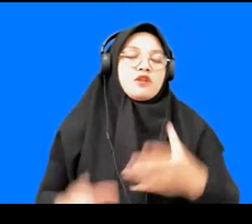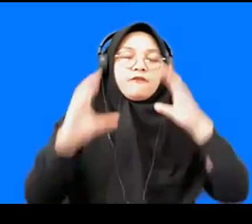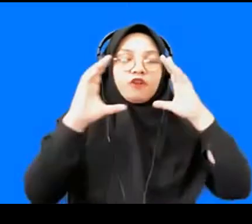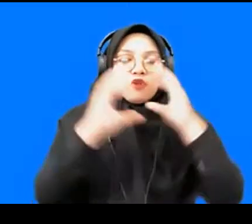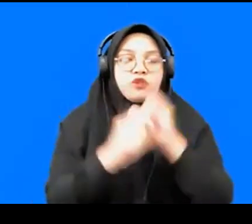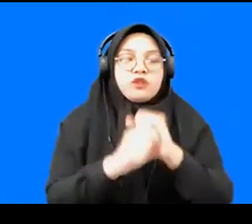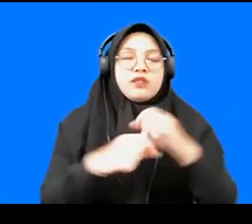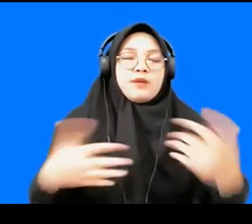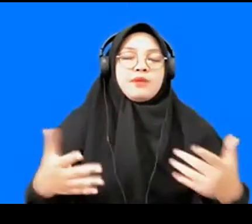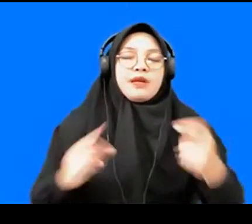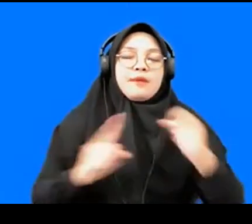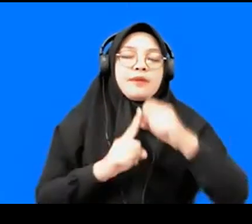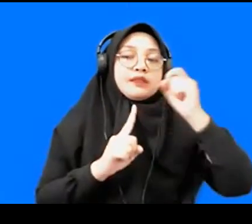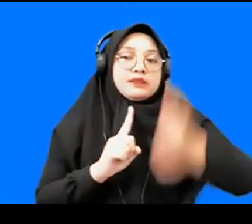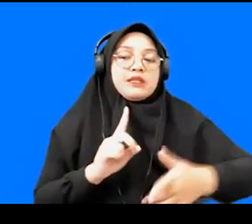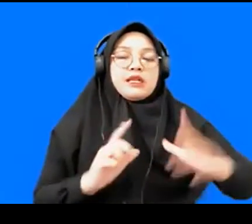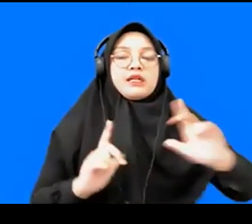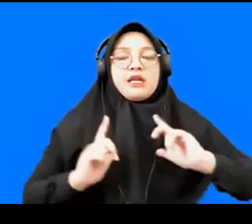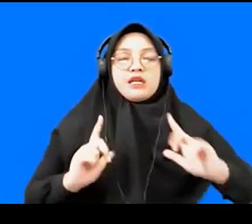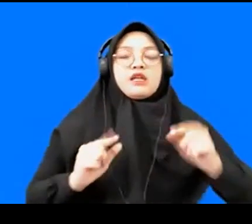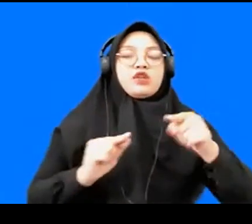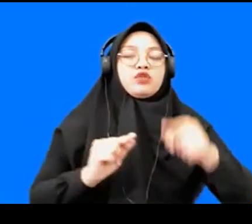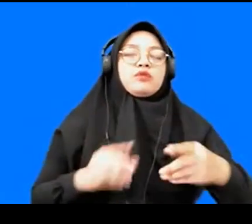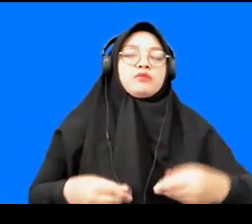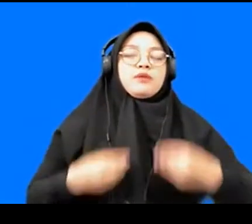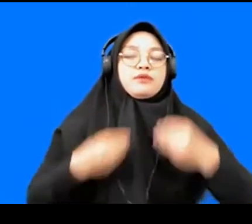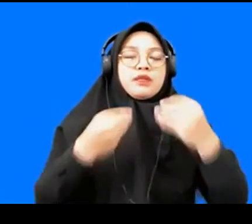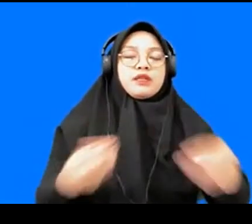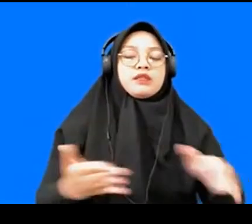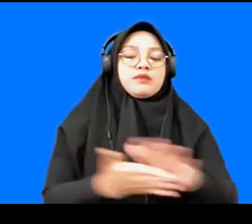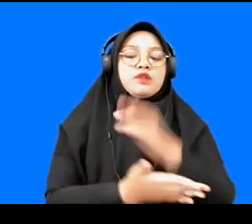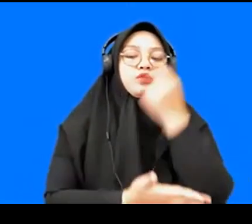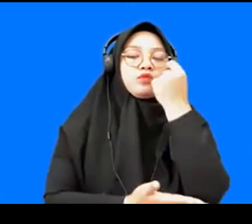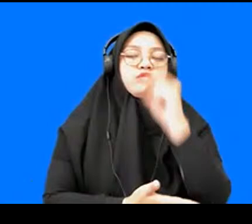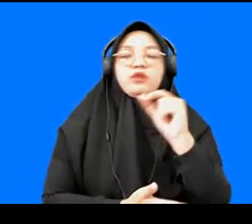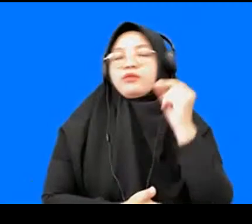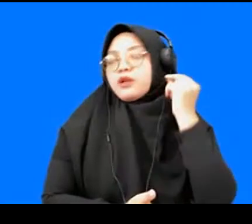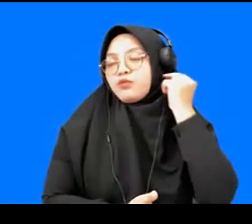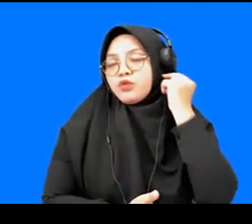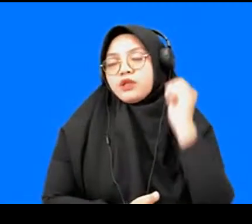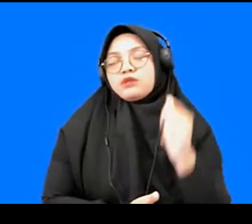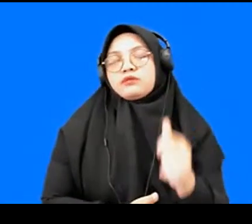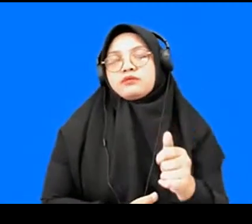the persons with the disability and women to what?